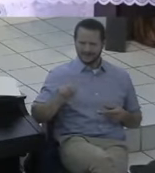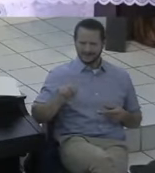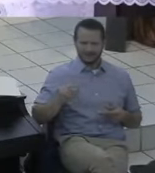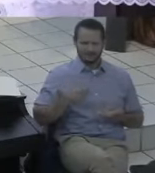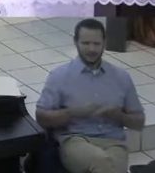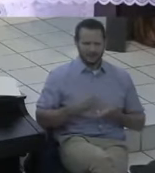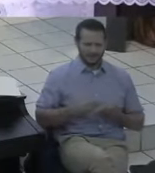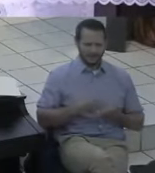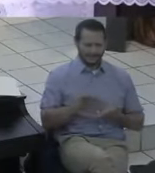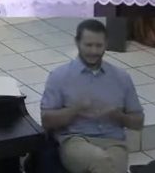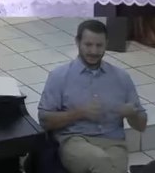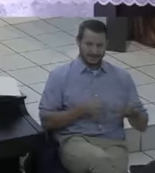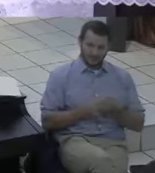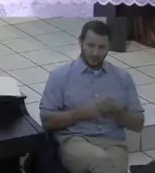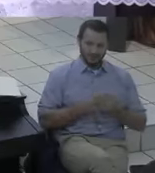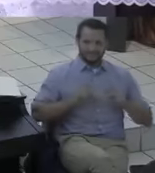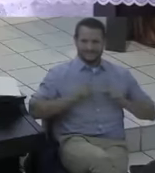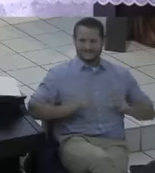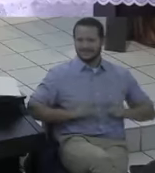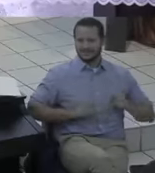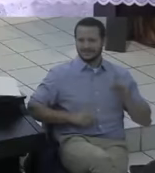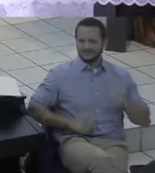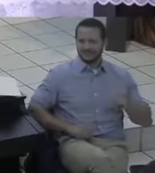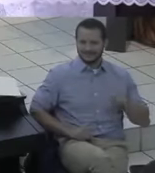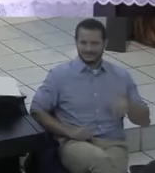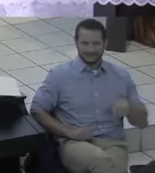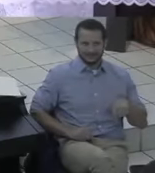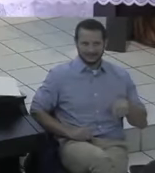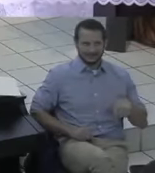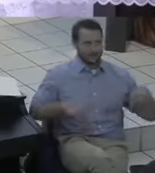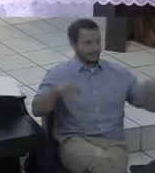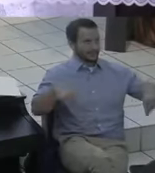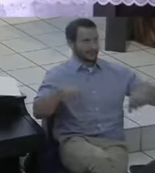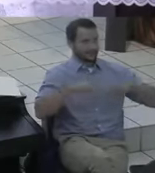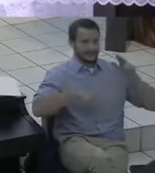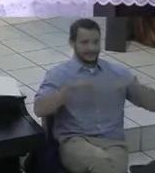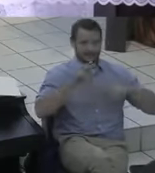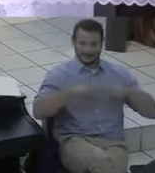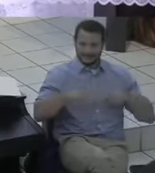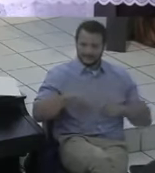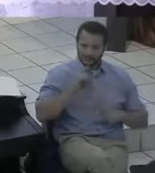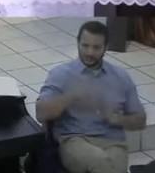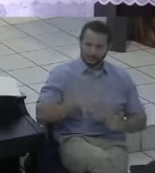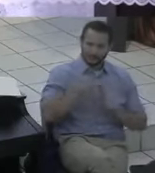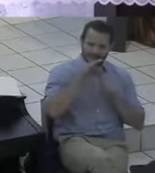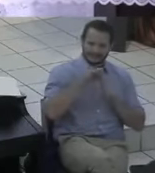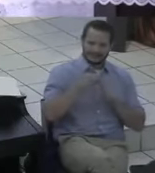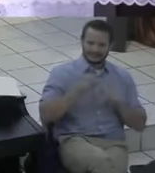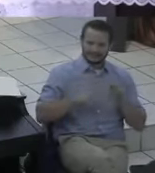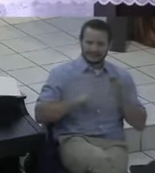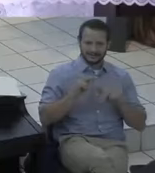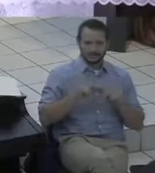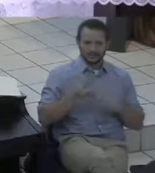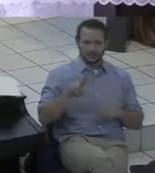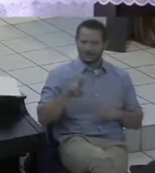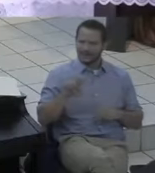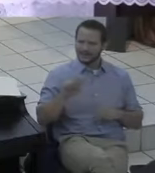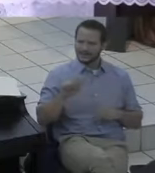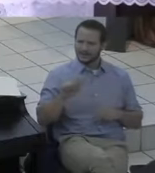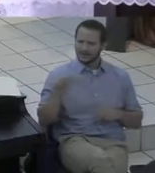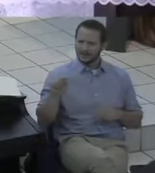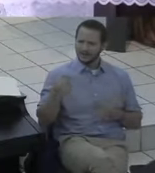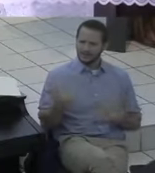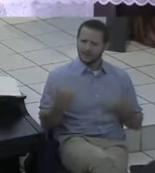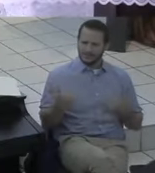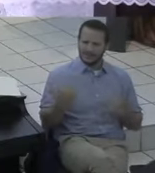supports the physical needs of the building, this unique building that USA Today said is one of the